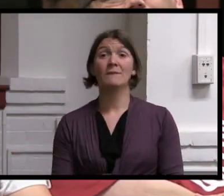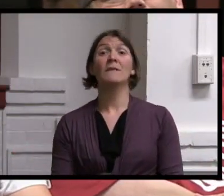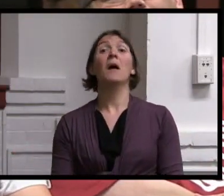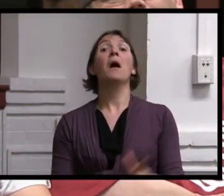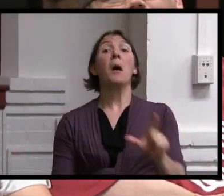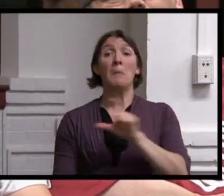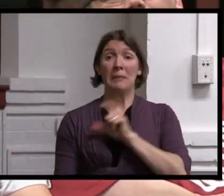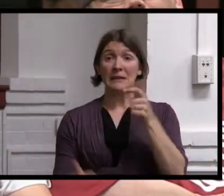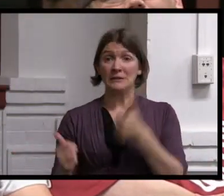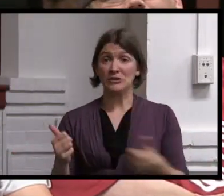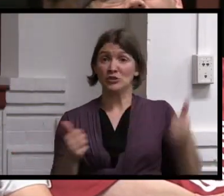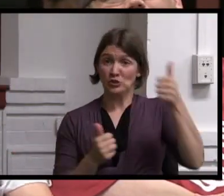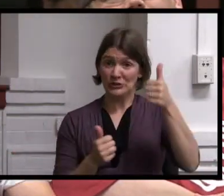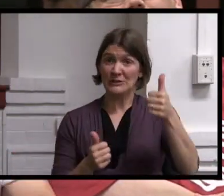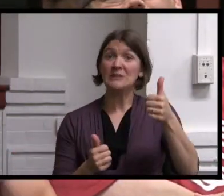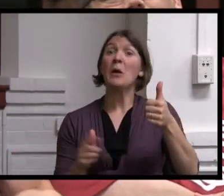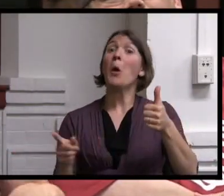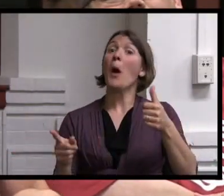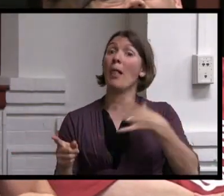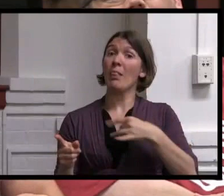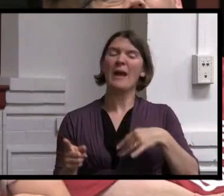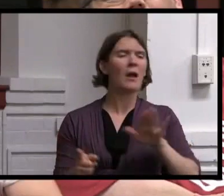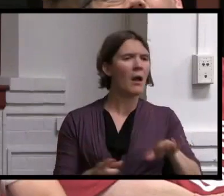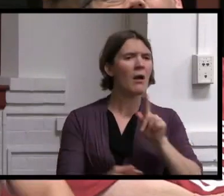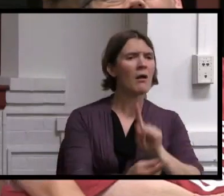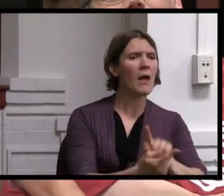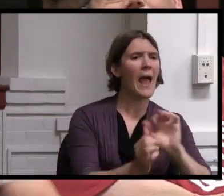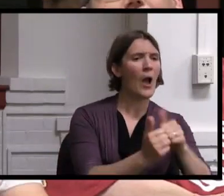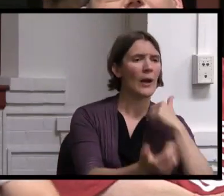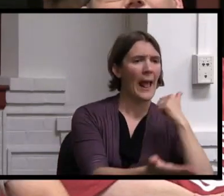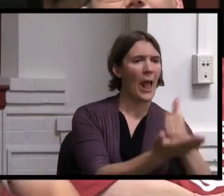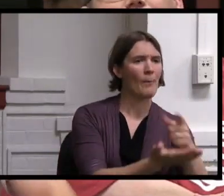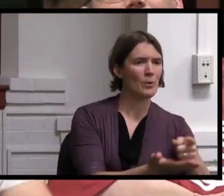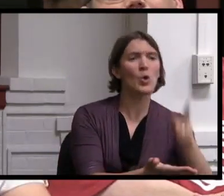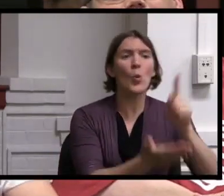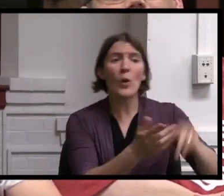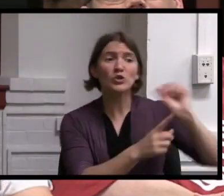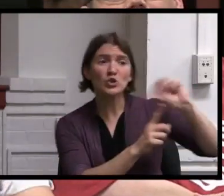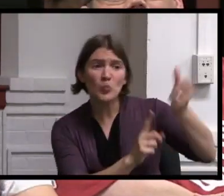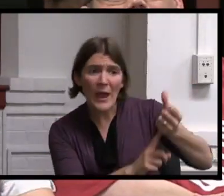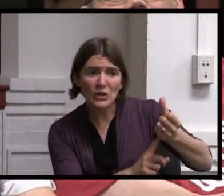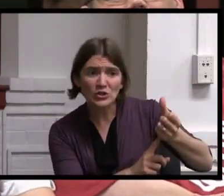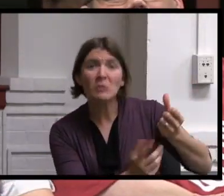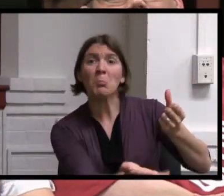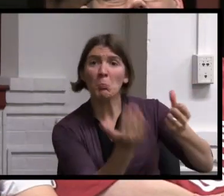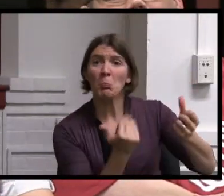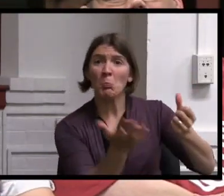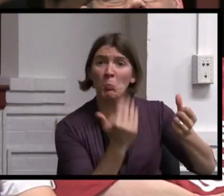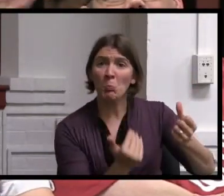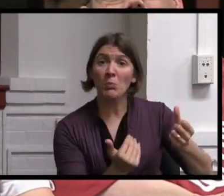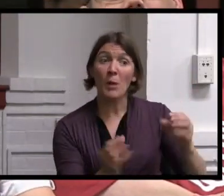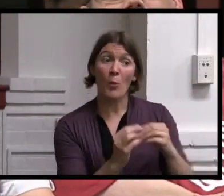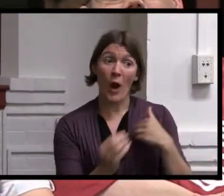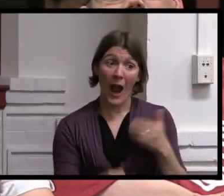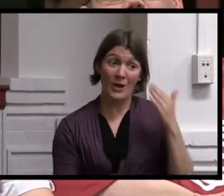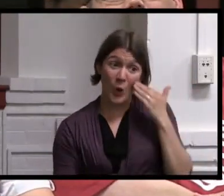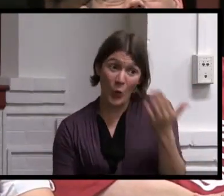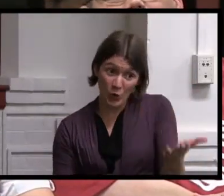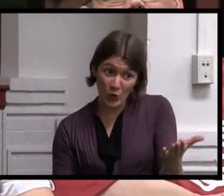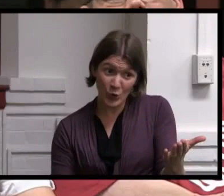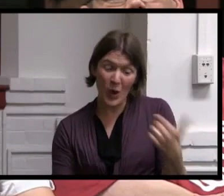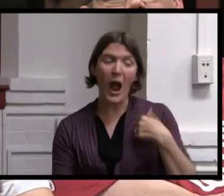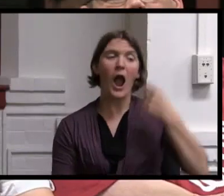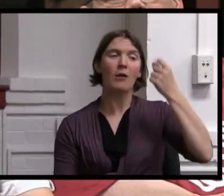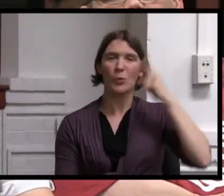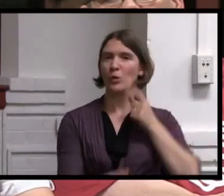onto something where you go up to people, how can we help you? What's your situation? The more we know about someone, the